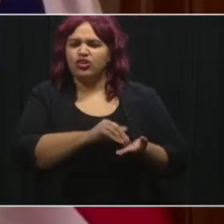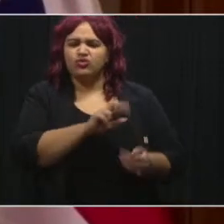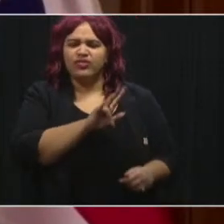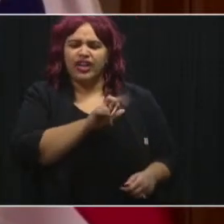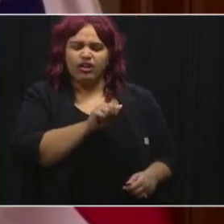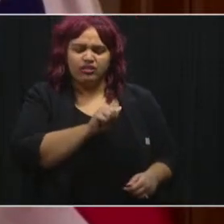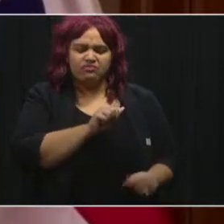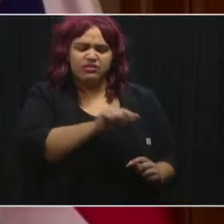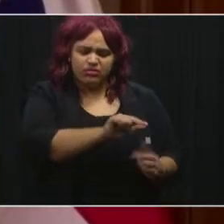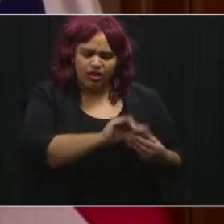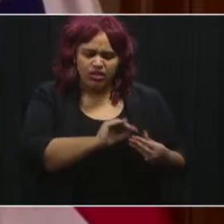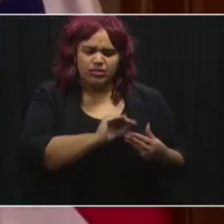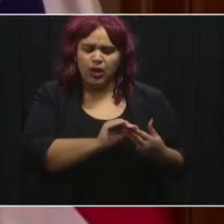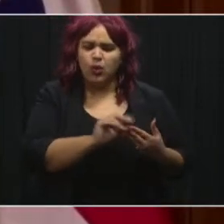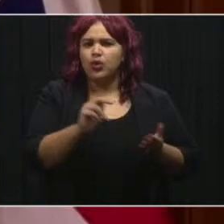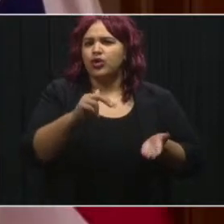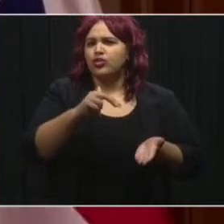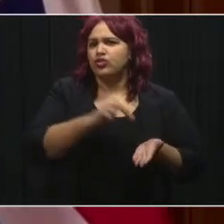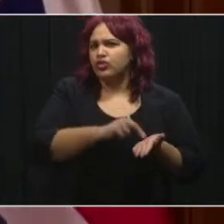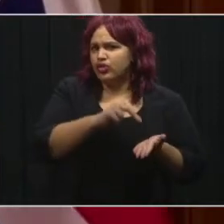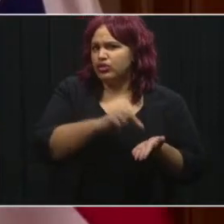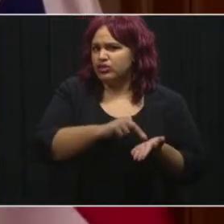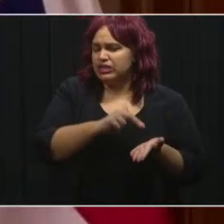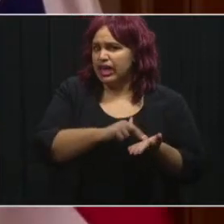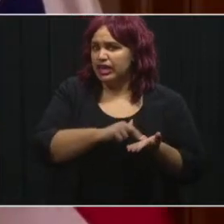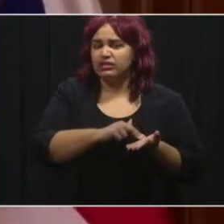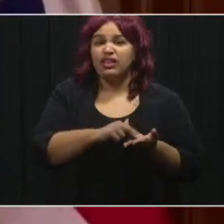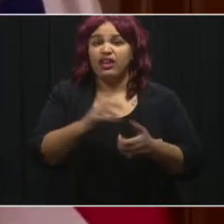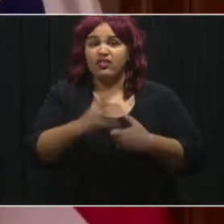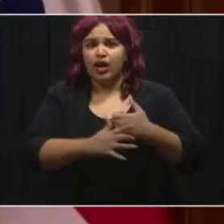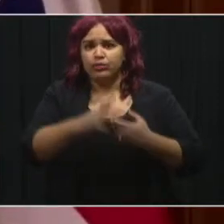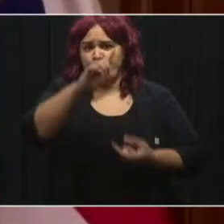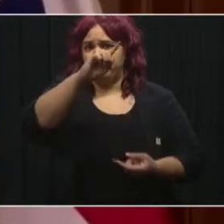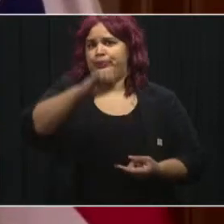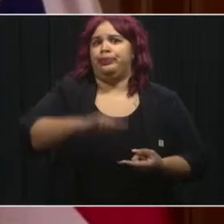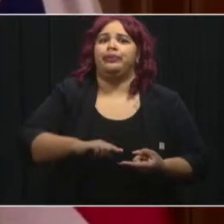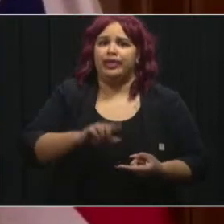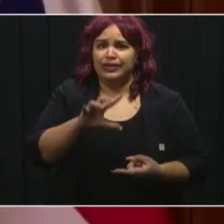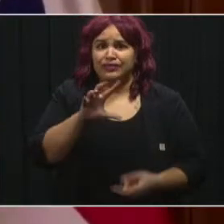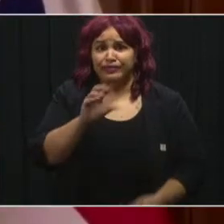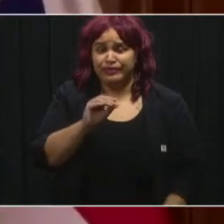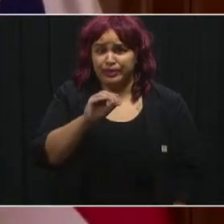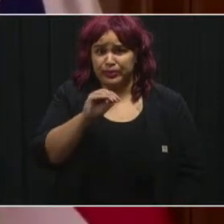50% since last year, and now the majority of patients are COVID. And